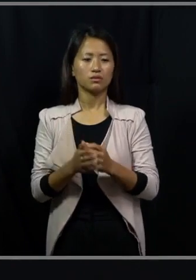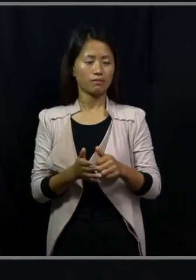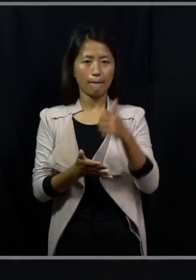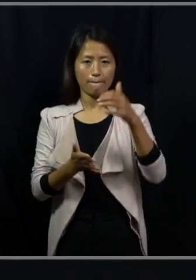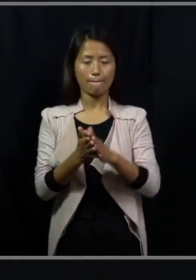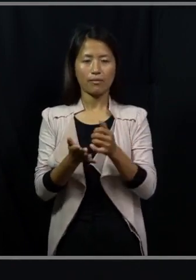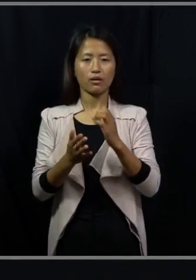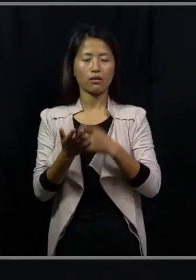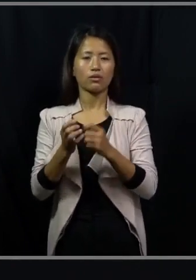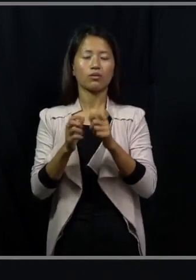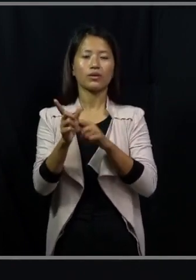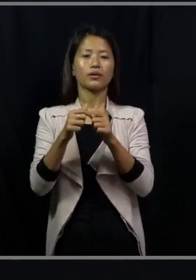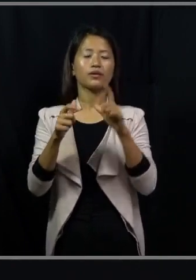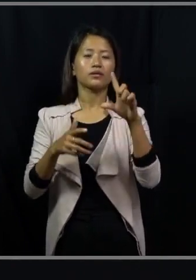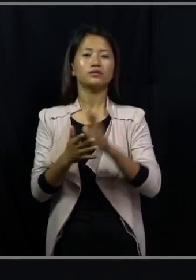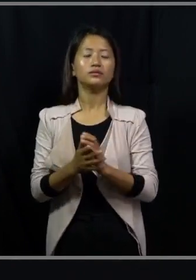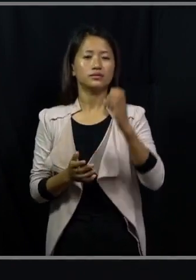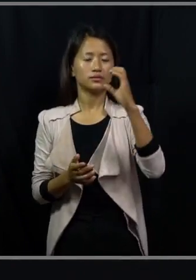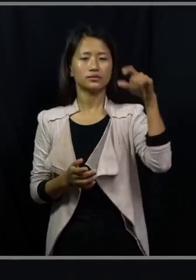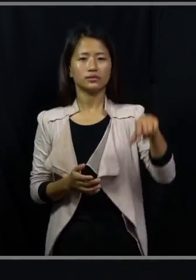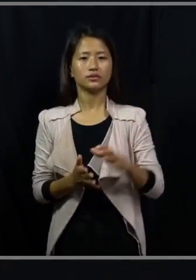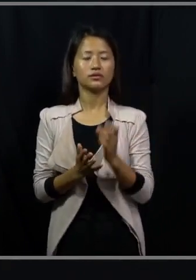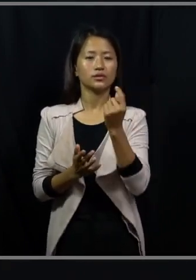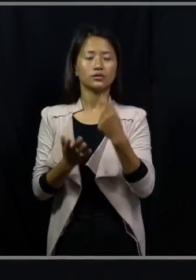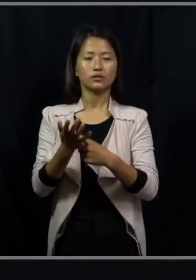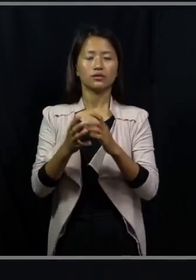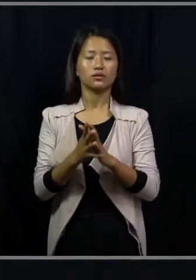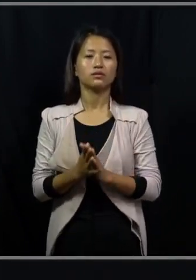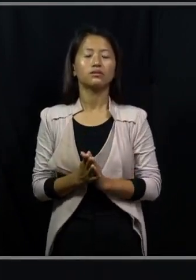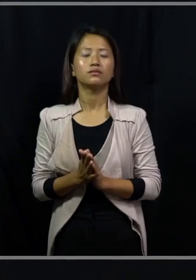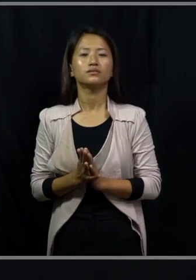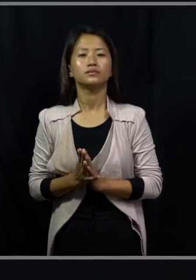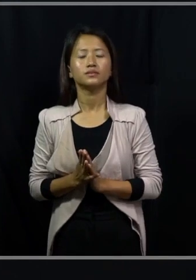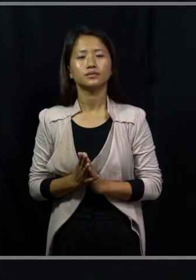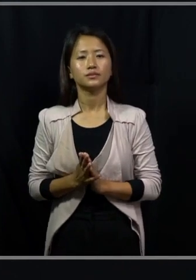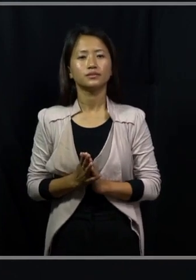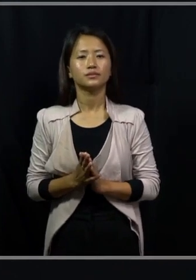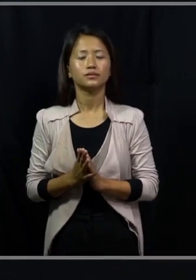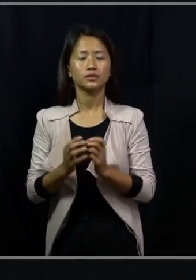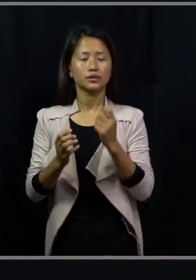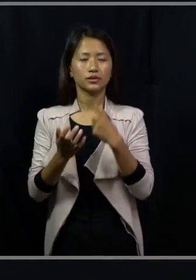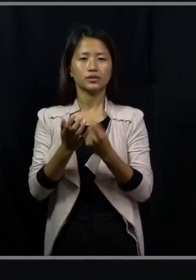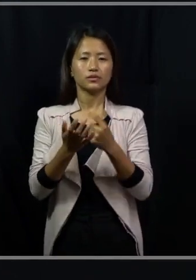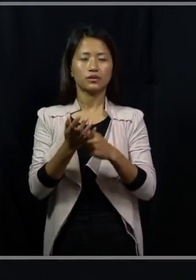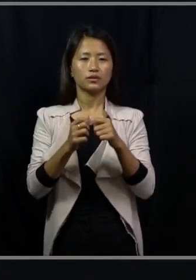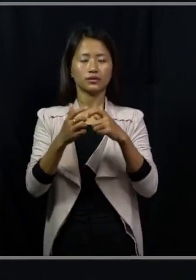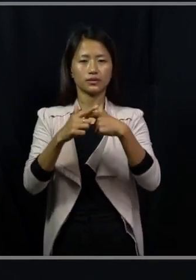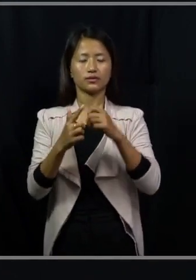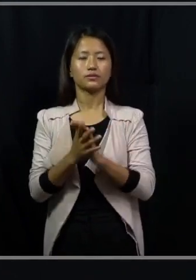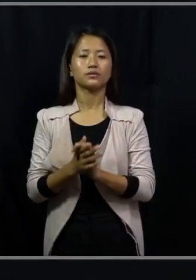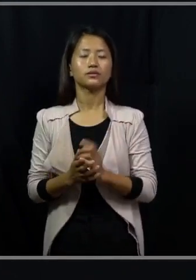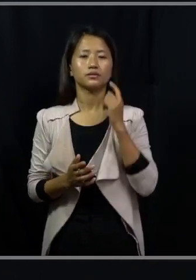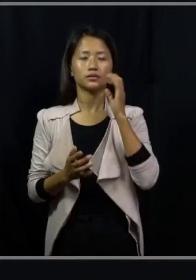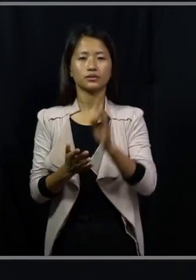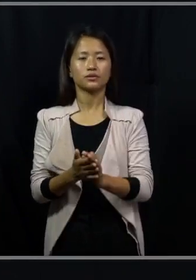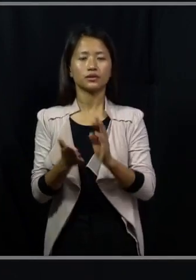And now we will discuss about the city of Uruk. And so this city of Uruk, it is one of the